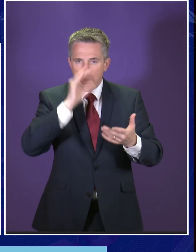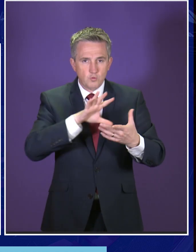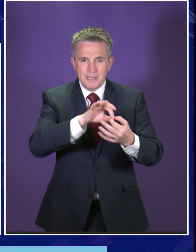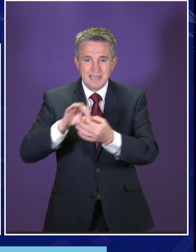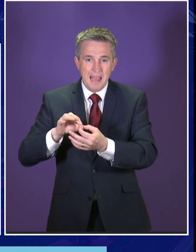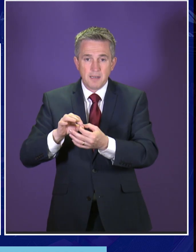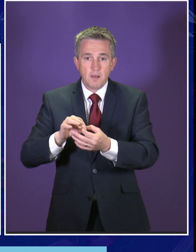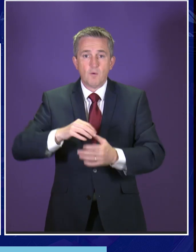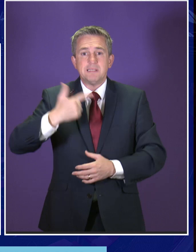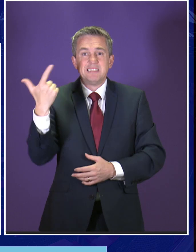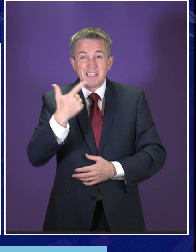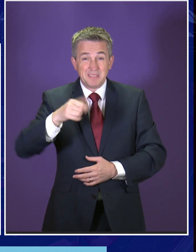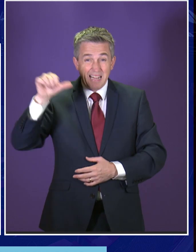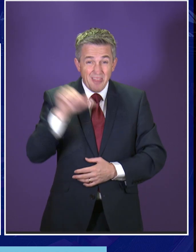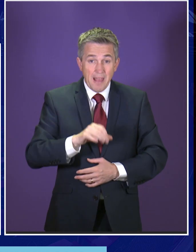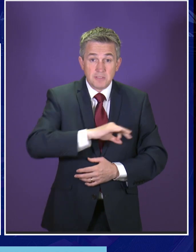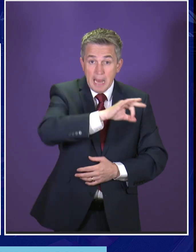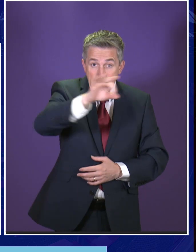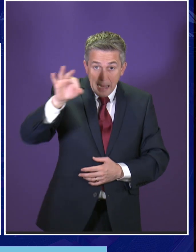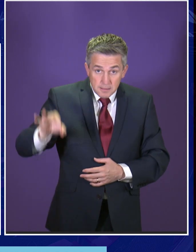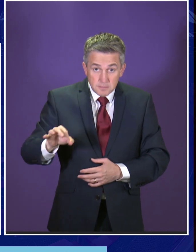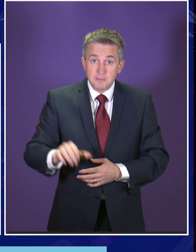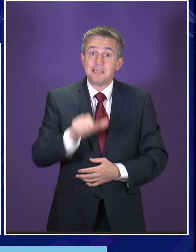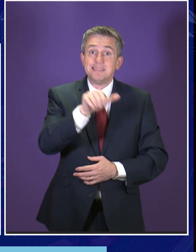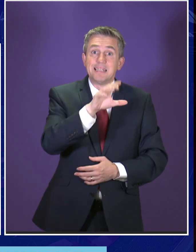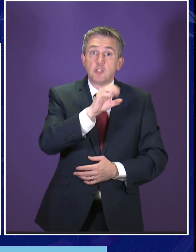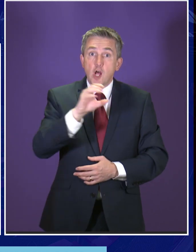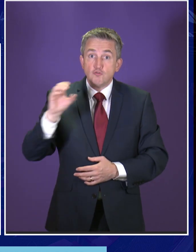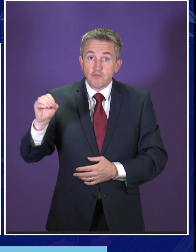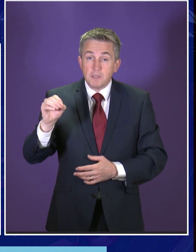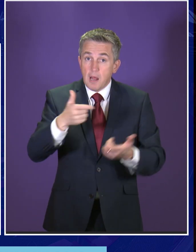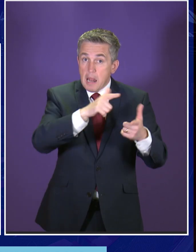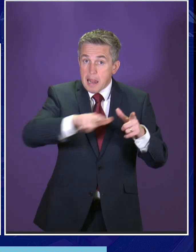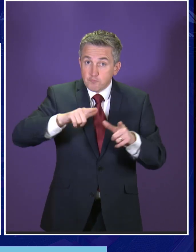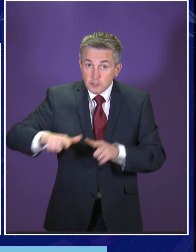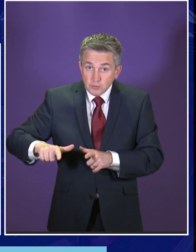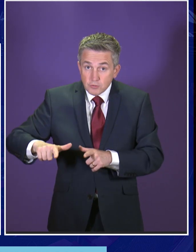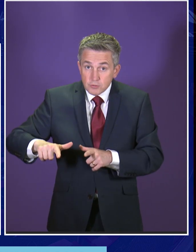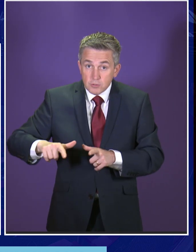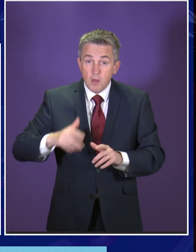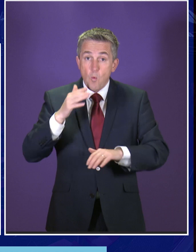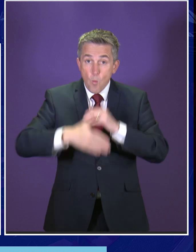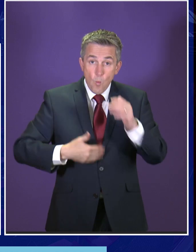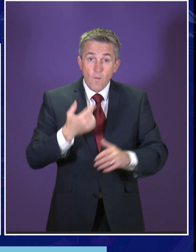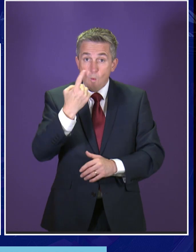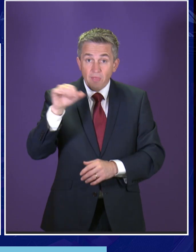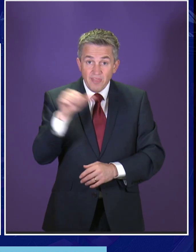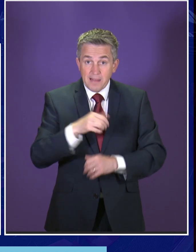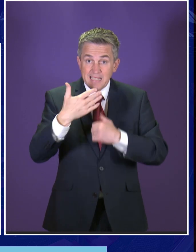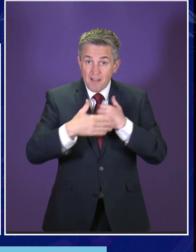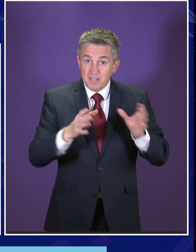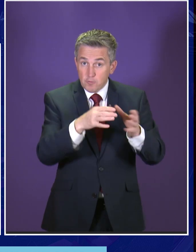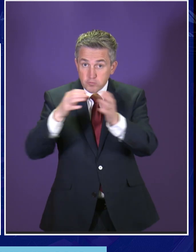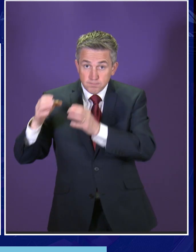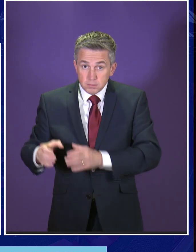With 17,000 islands, no less than 600 languages, and more than 1,000 ethnic groups, with influences